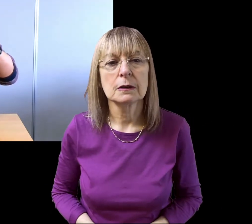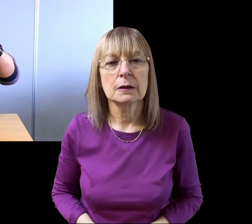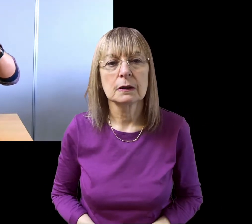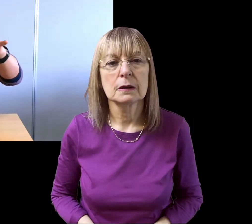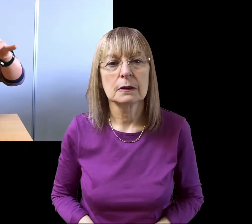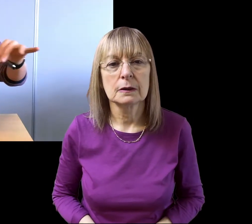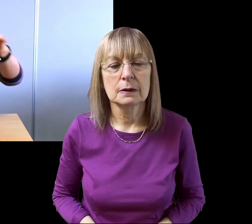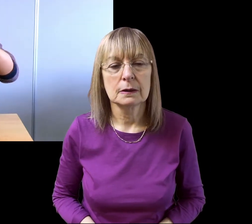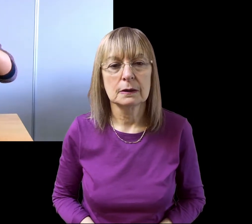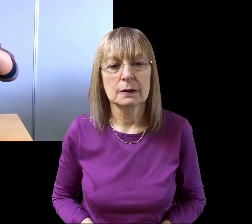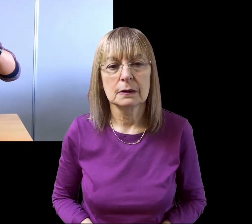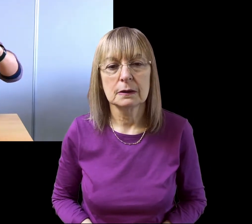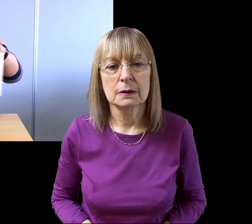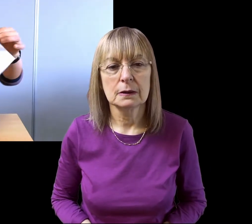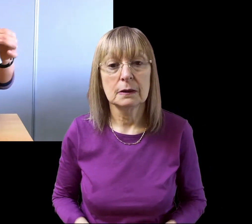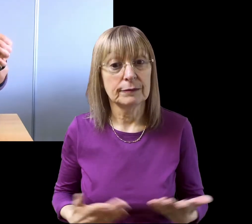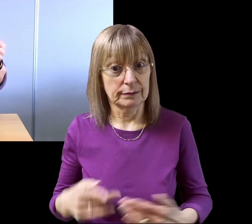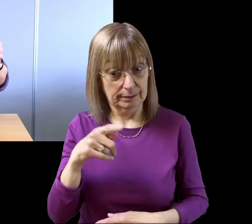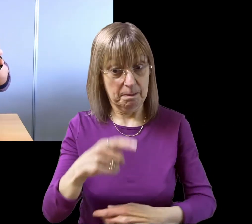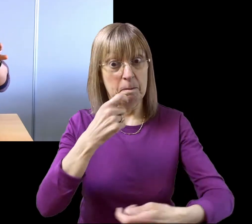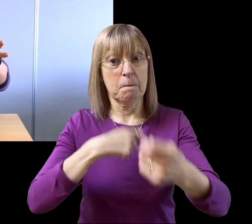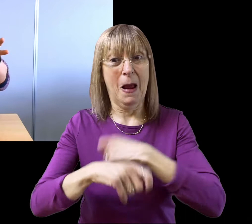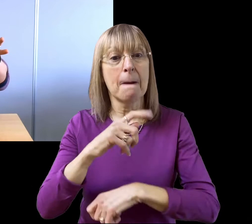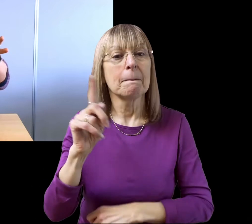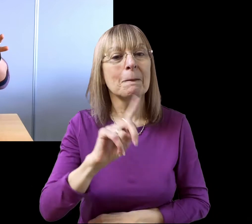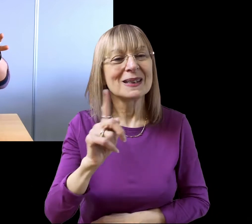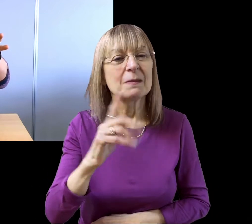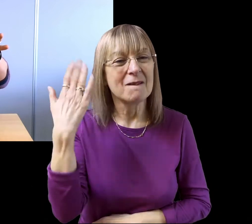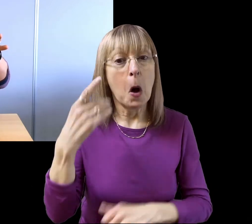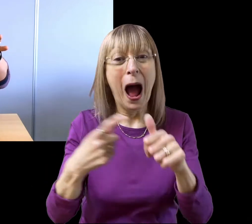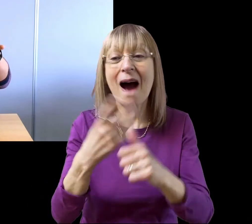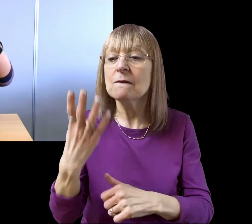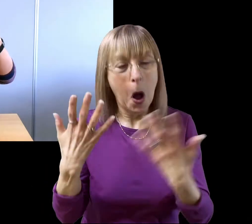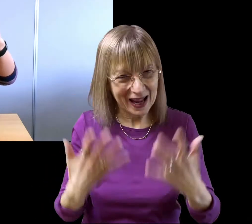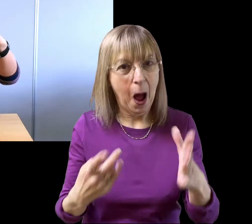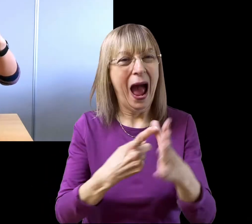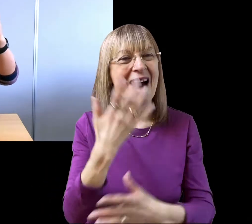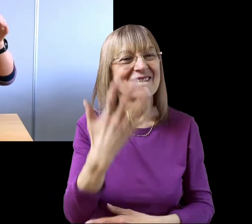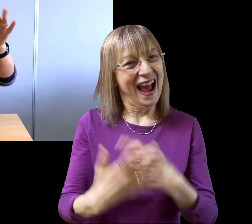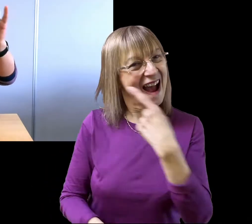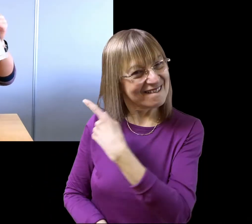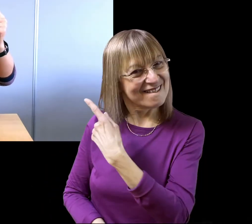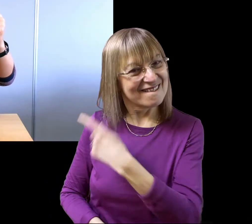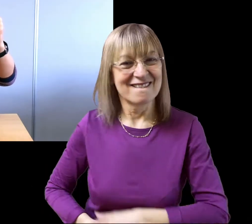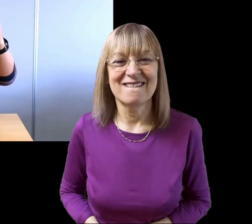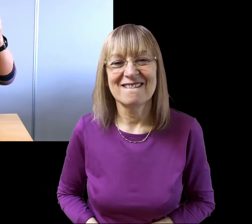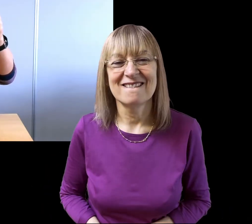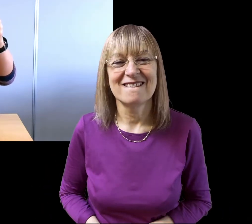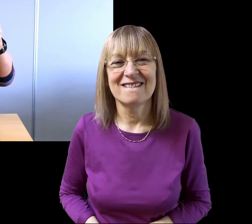long ways. So then what you get is a smaller version of a piece of paper. If this is